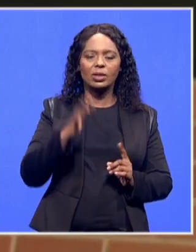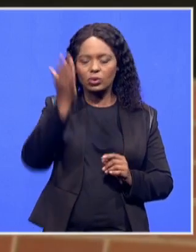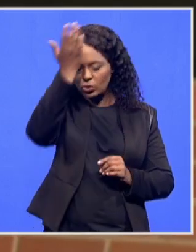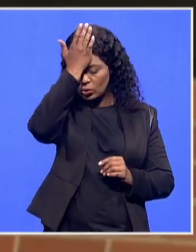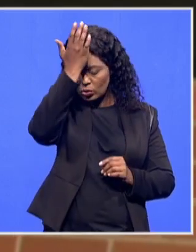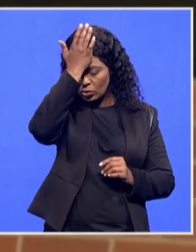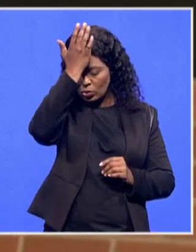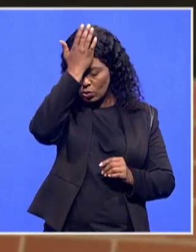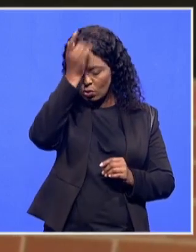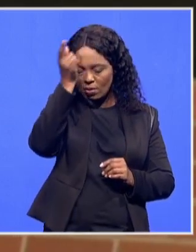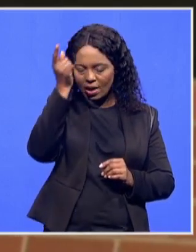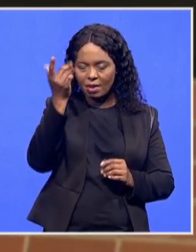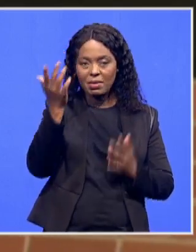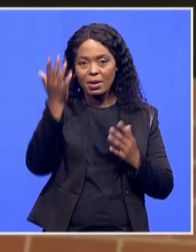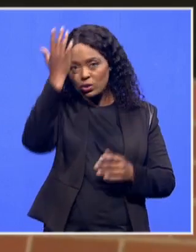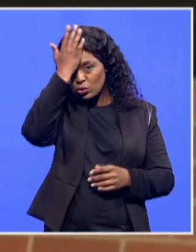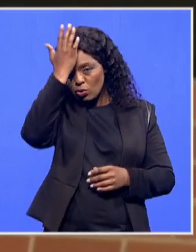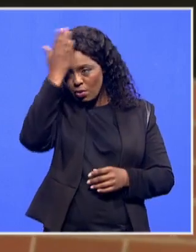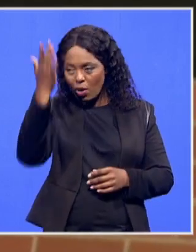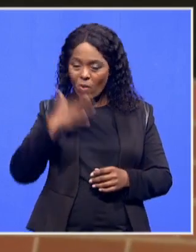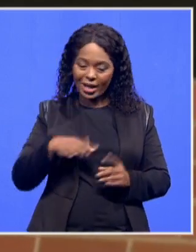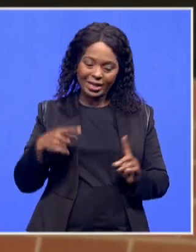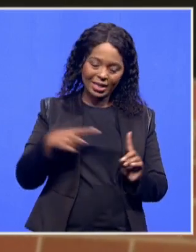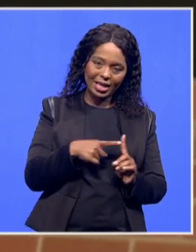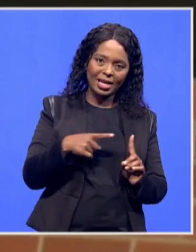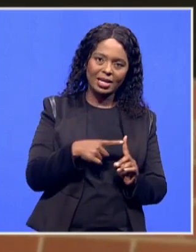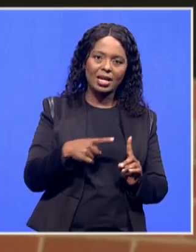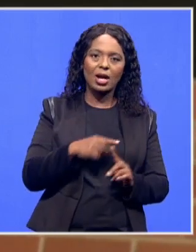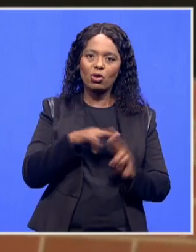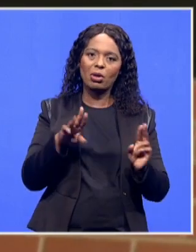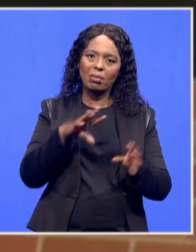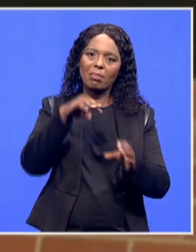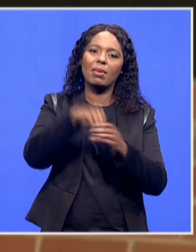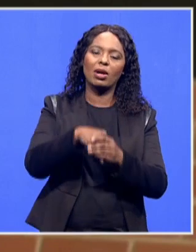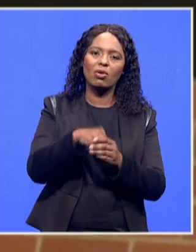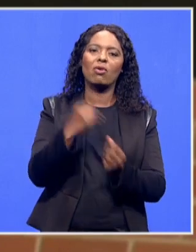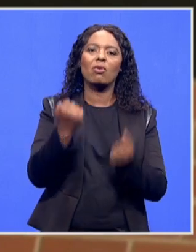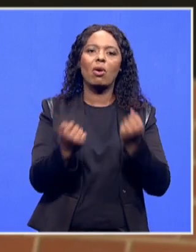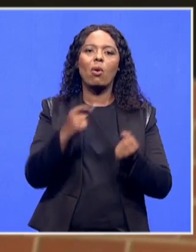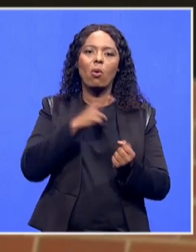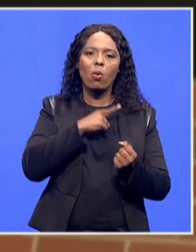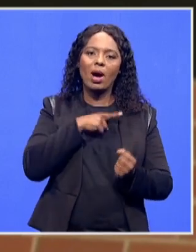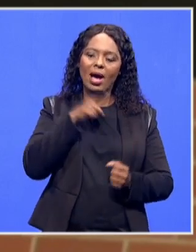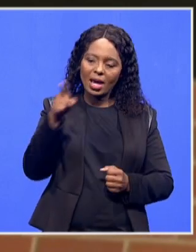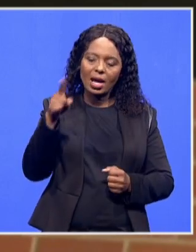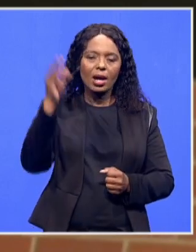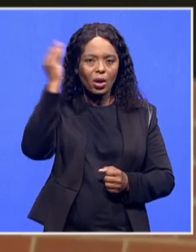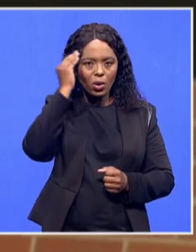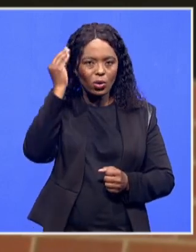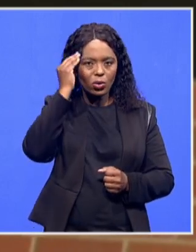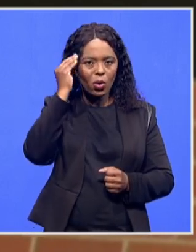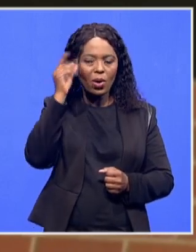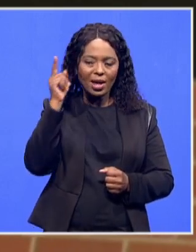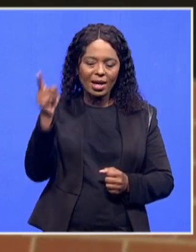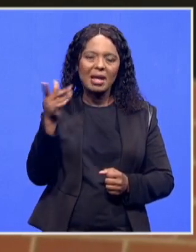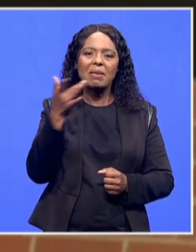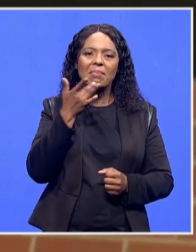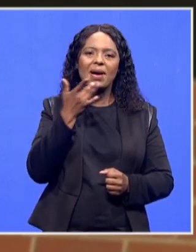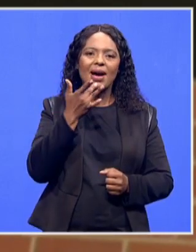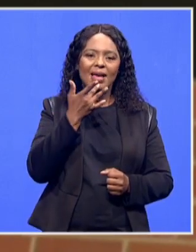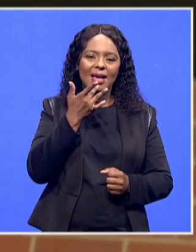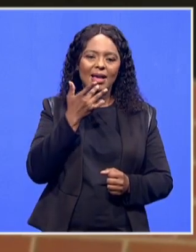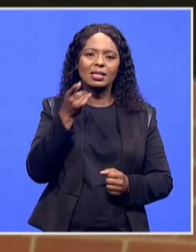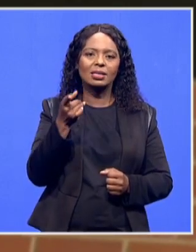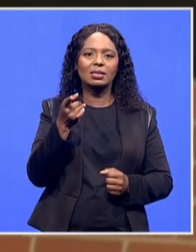Zuma, wants him to not be a part of this trial because he has a bias towards